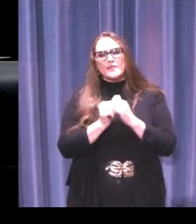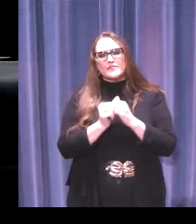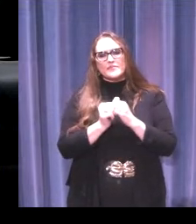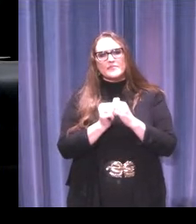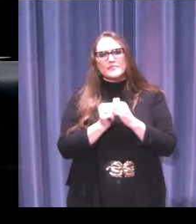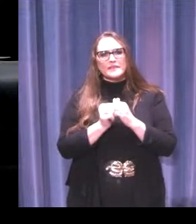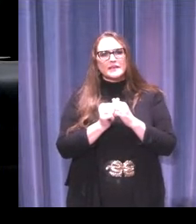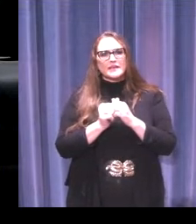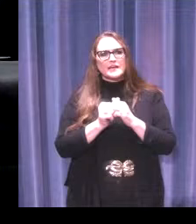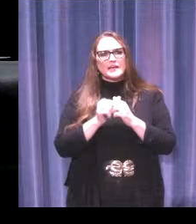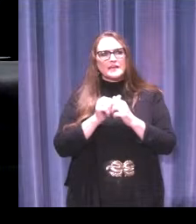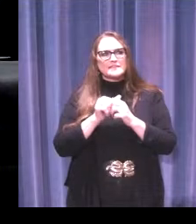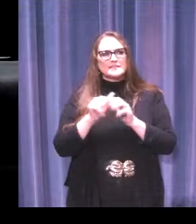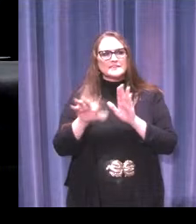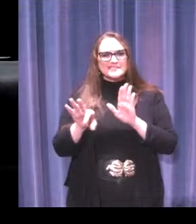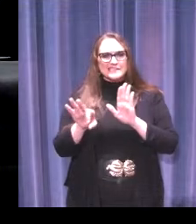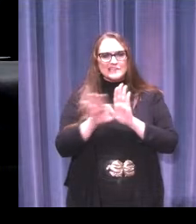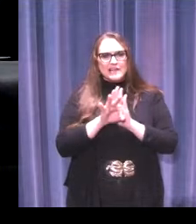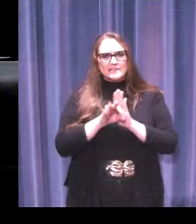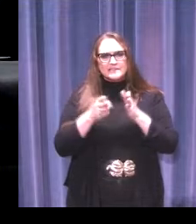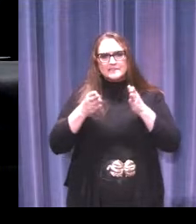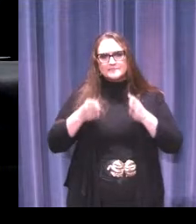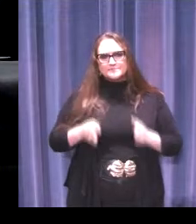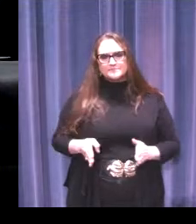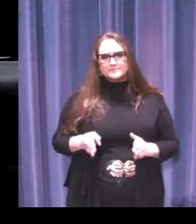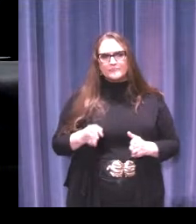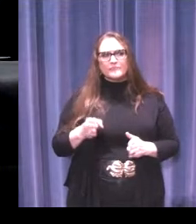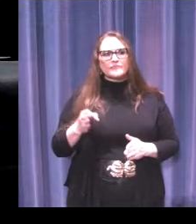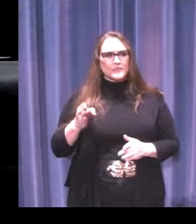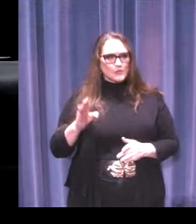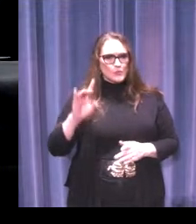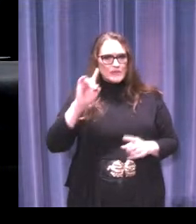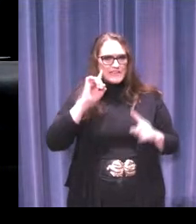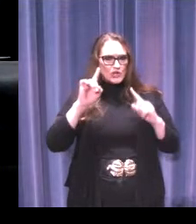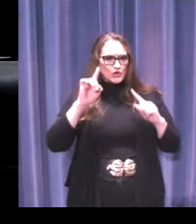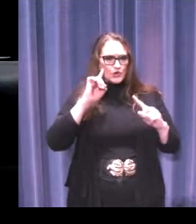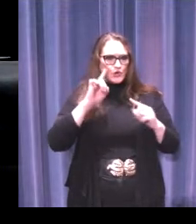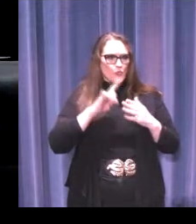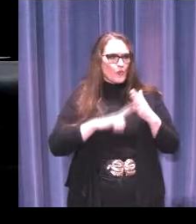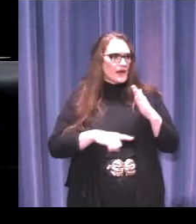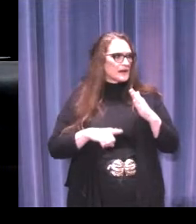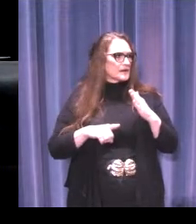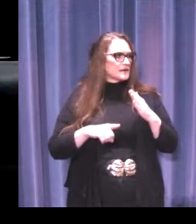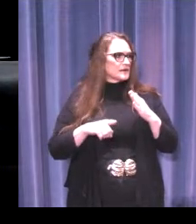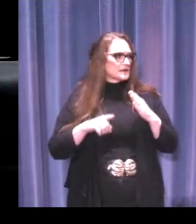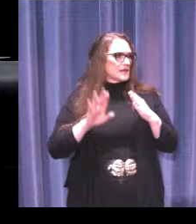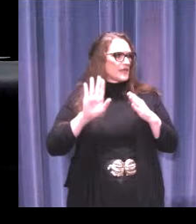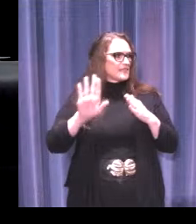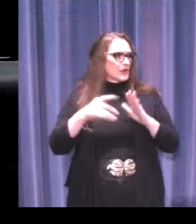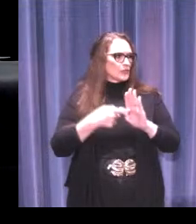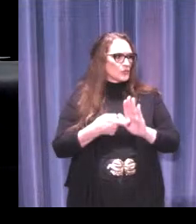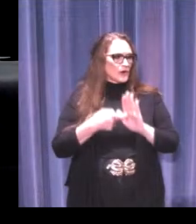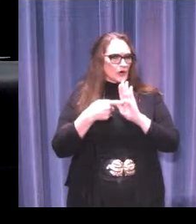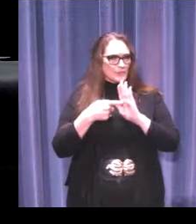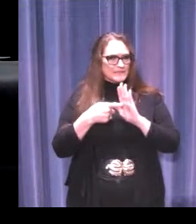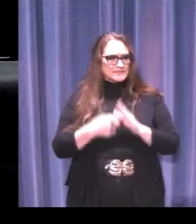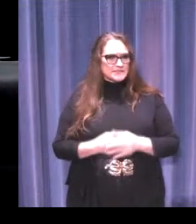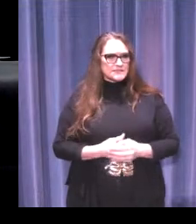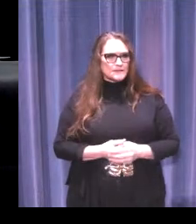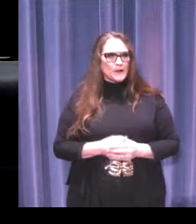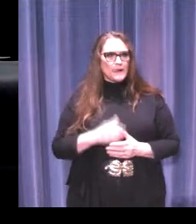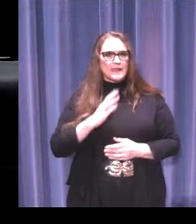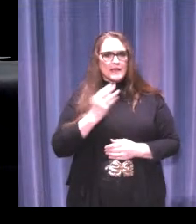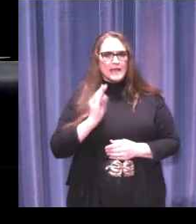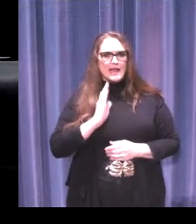the selected candidate. We hear what their requirements are and